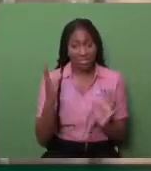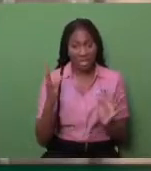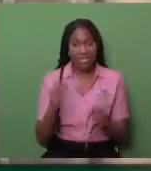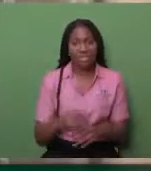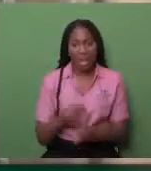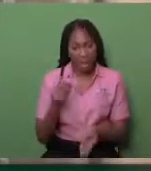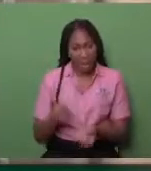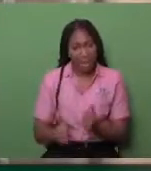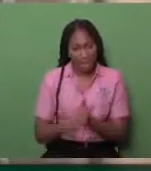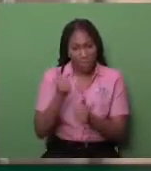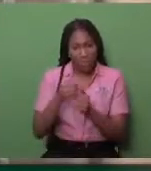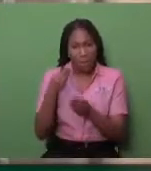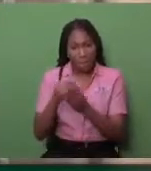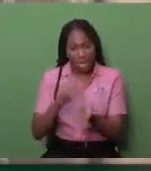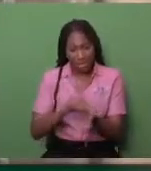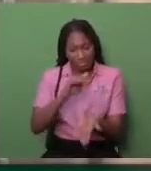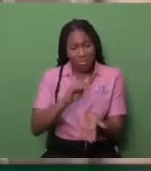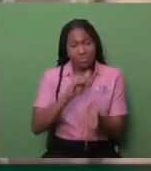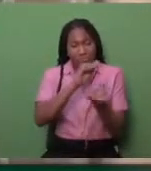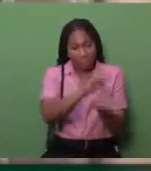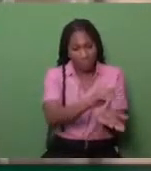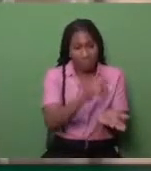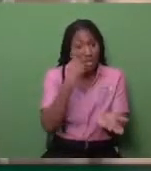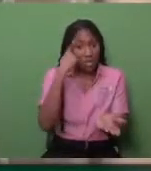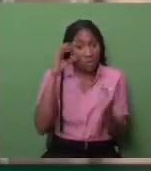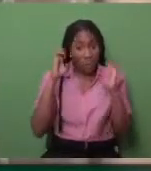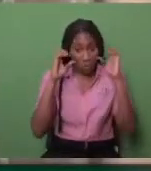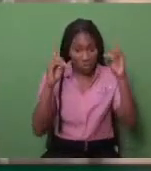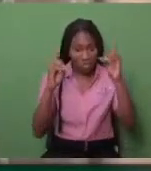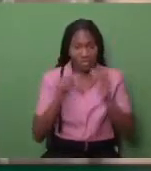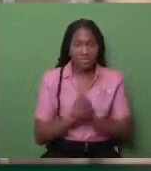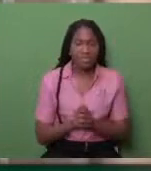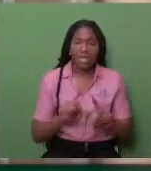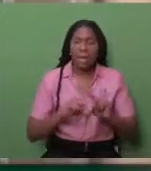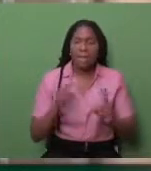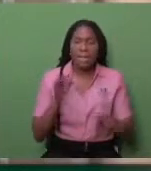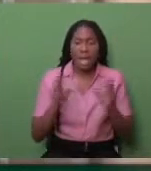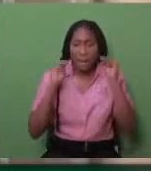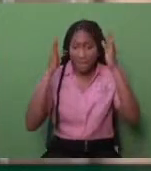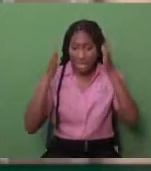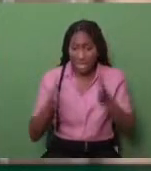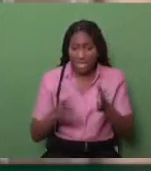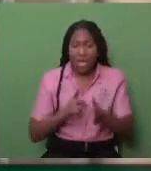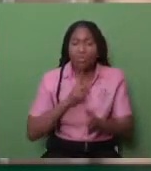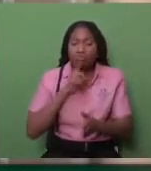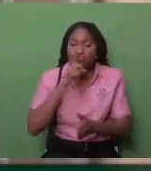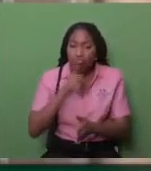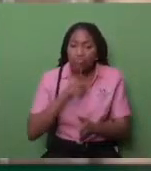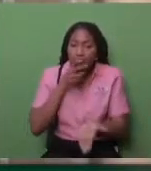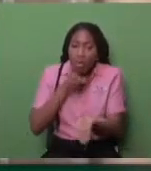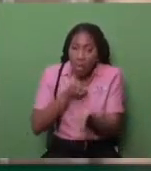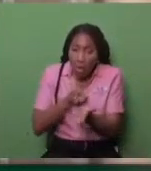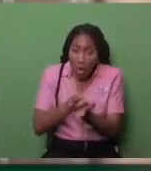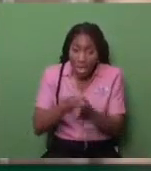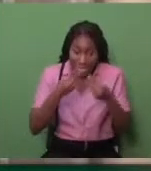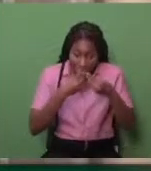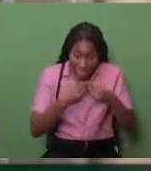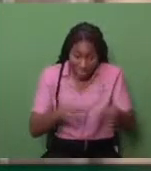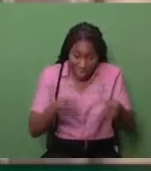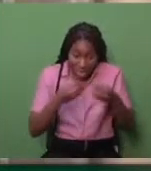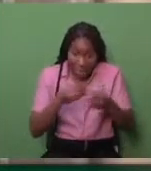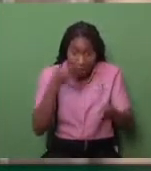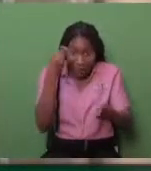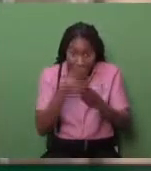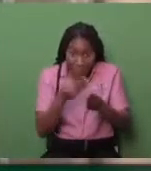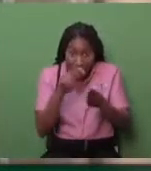allocations. In fact, if the minister had actually spent what was allocated, or if that had been dispersed to that